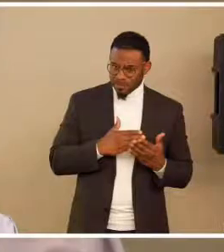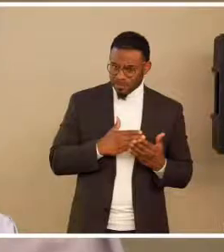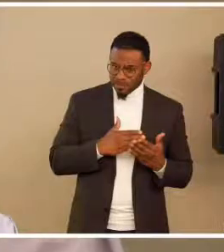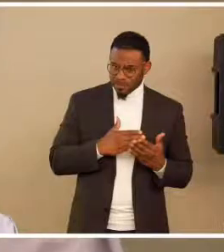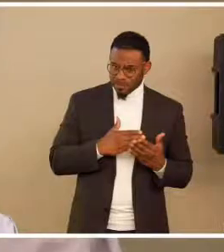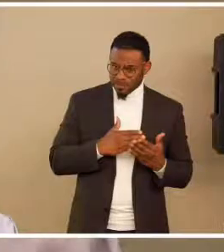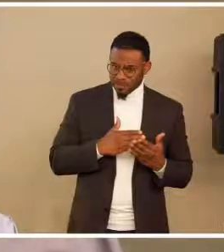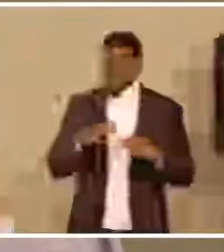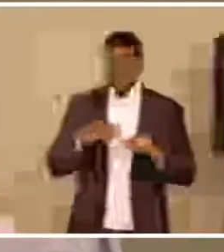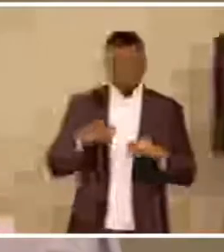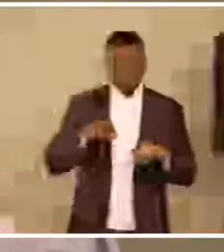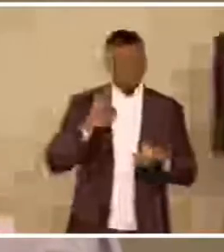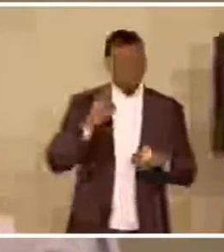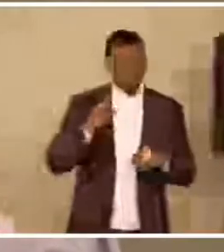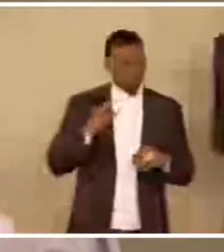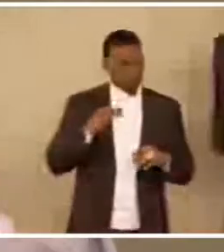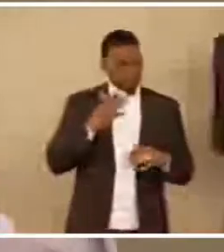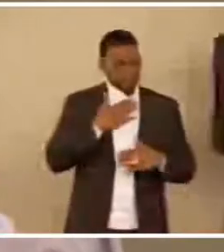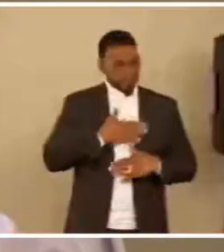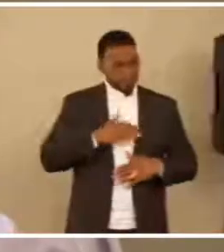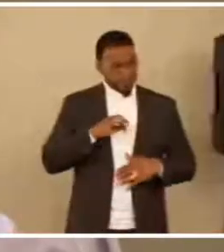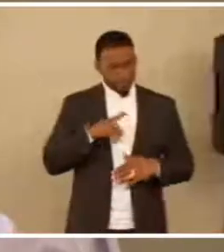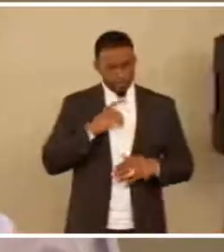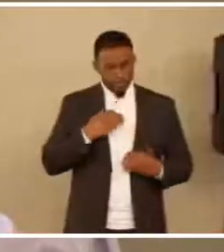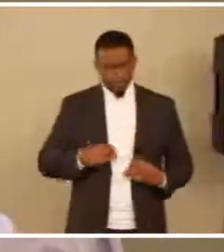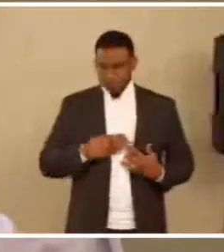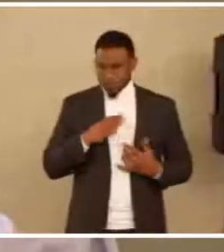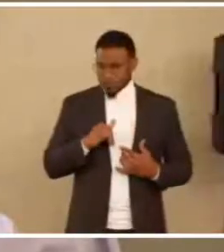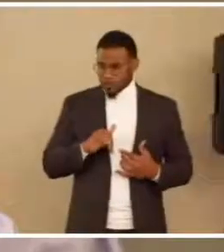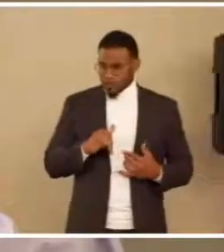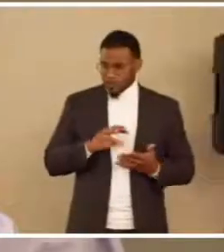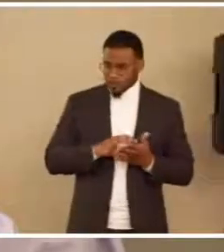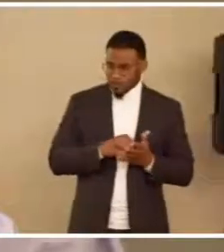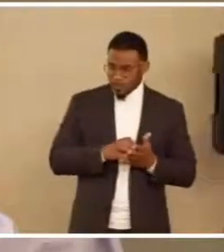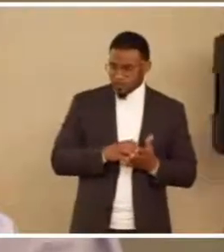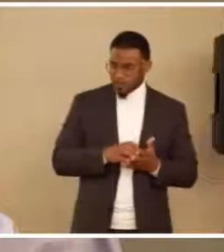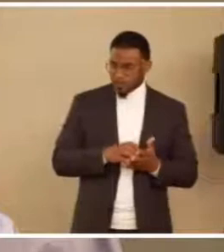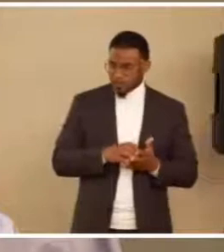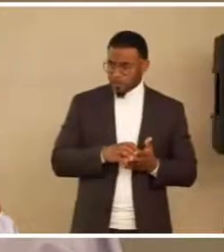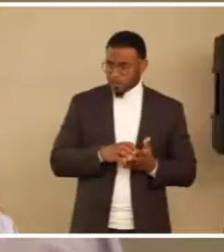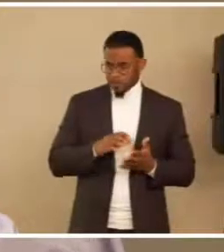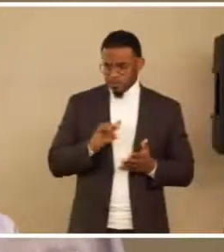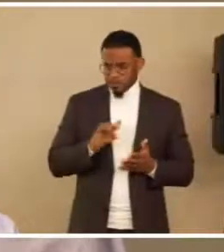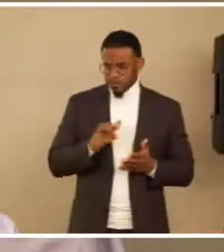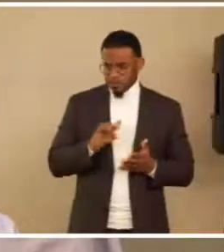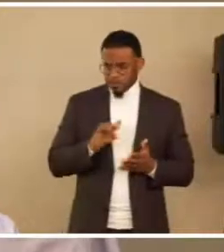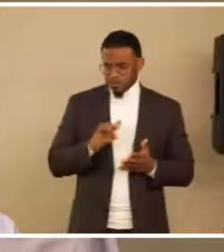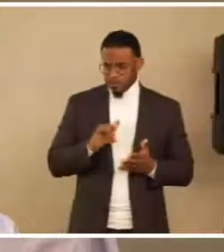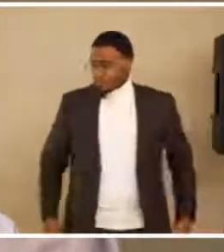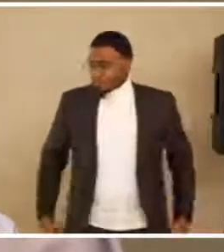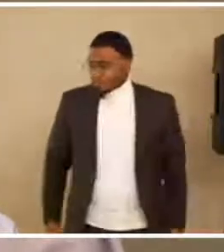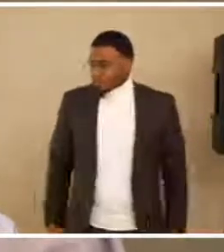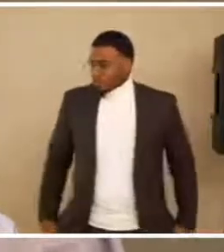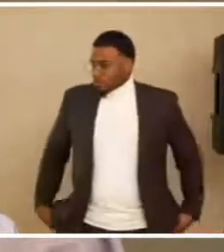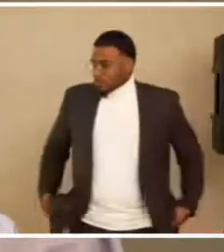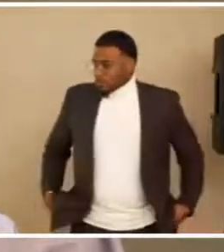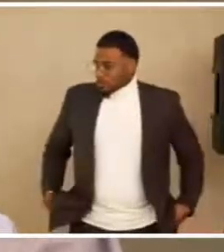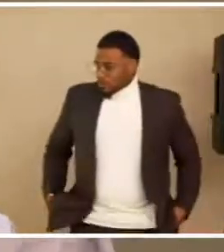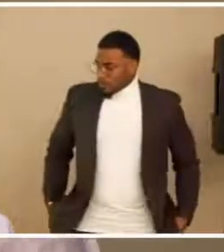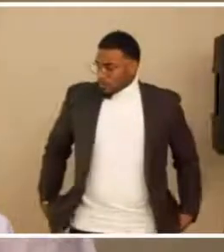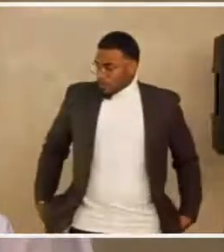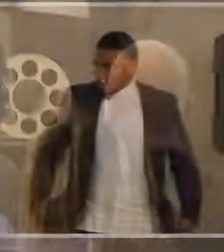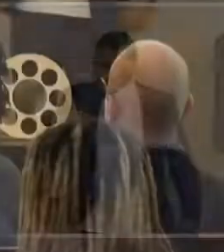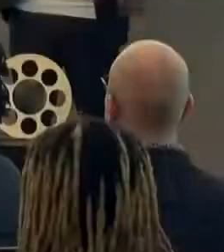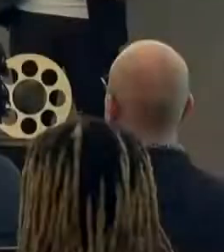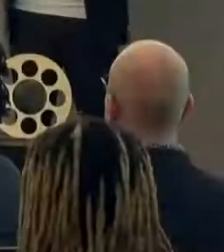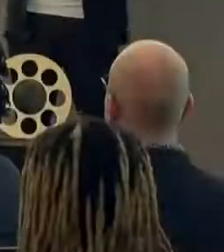well accepted in France. And the amusement park was inspired by the cookies. So that's, yeah. Do we need to